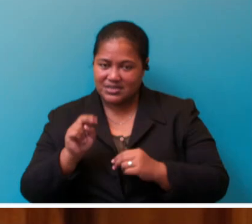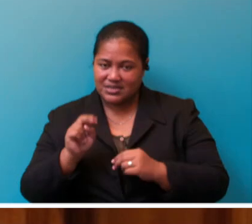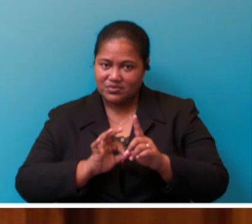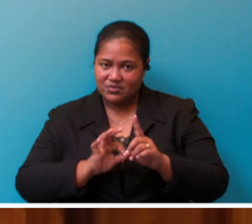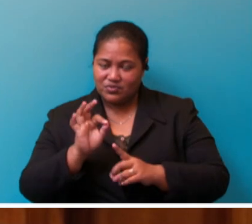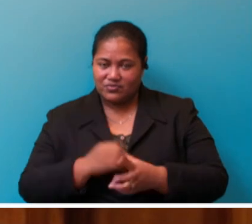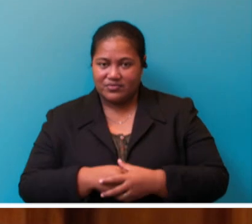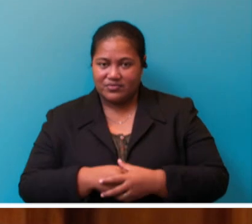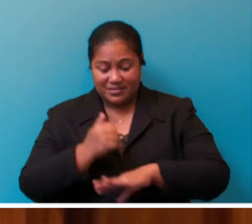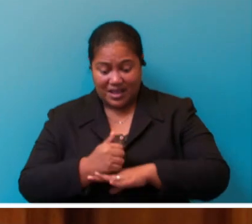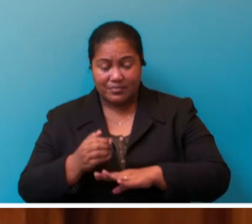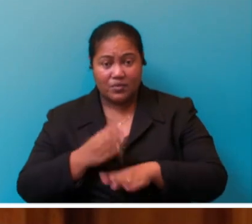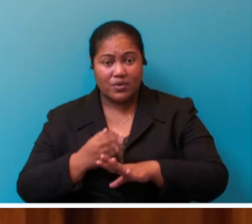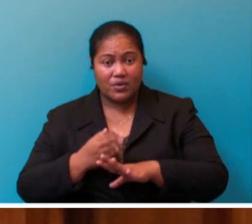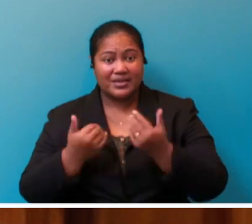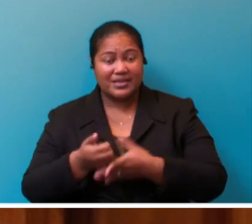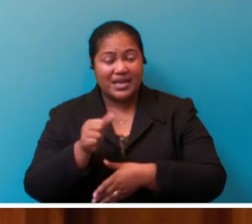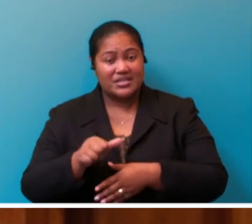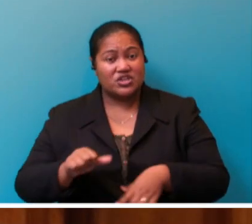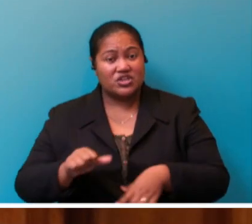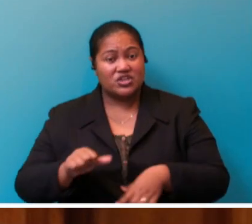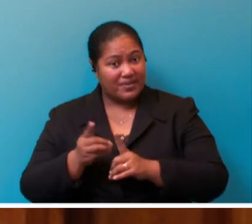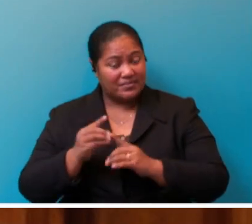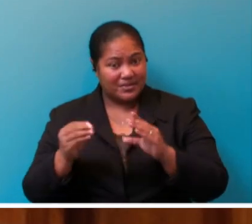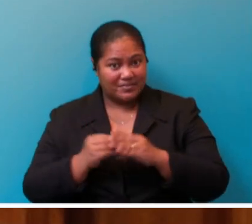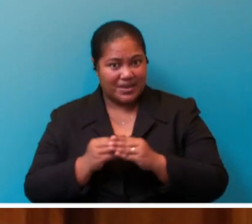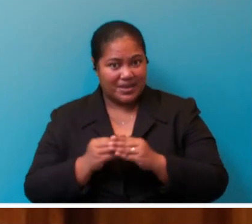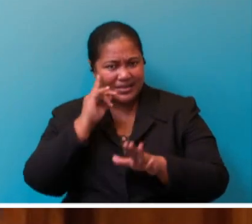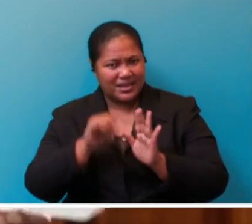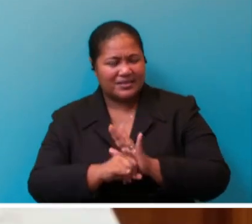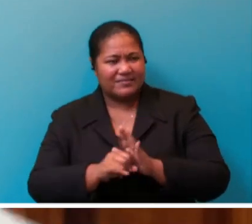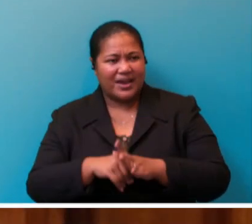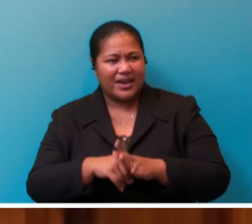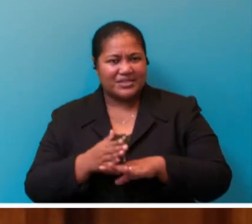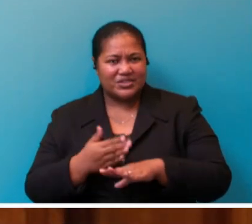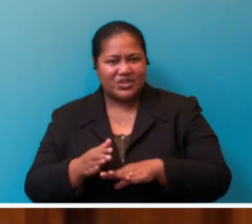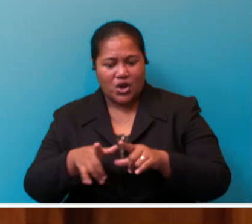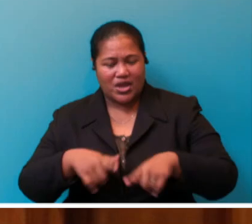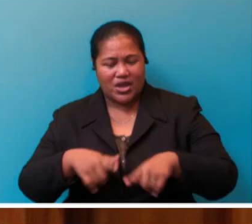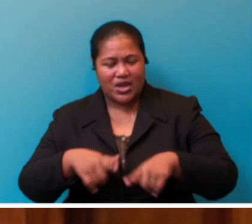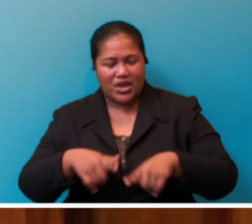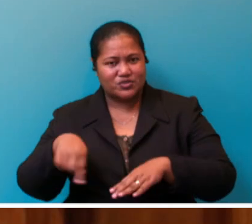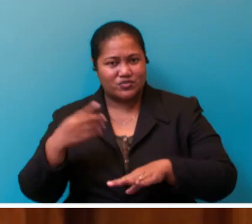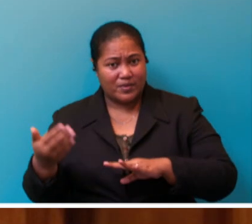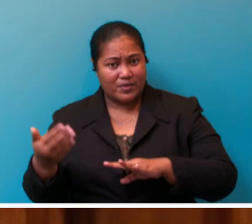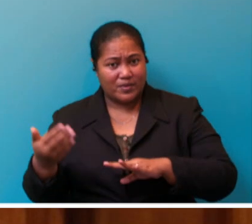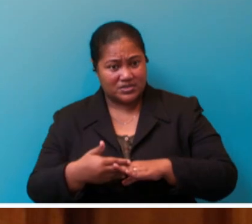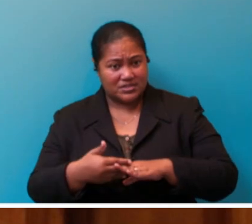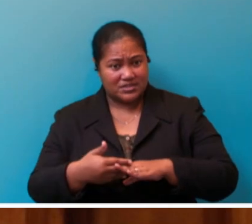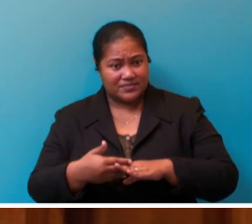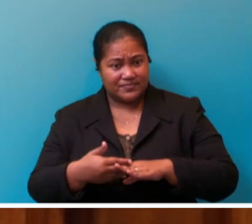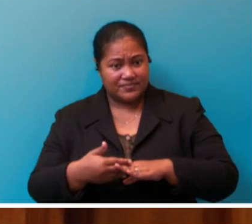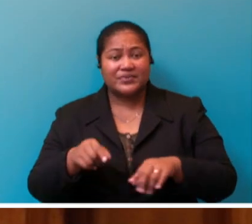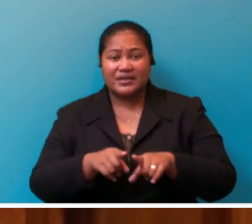the government has been working with the Asian Development Bank to identify new sites for the relocation of sewer ports. This will essentially mean looking